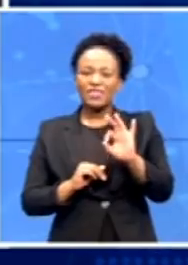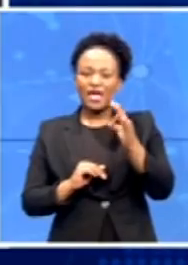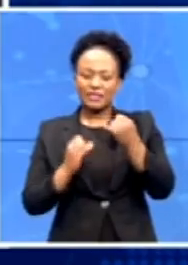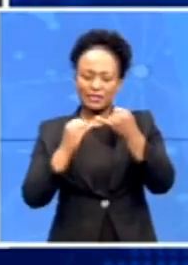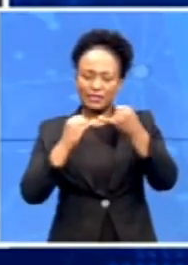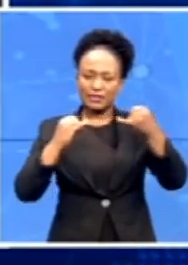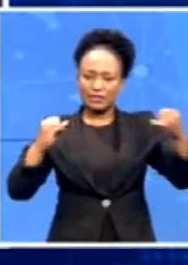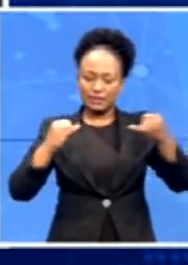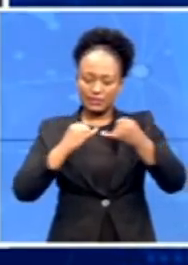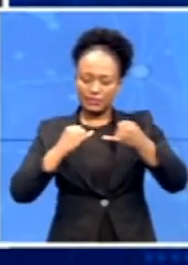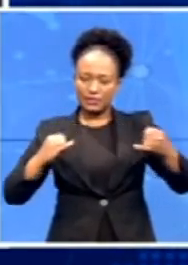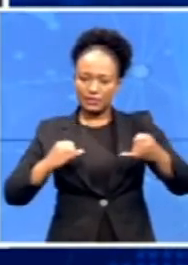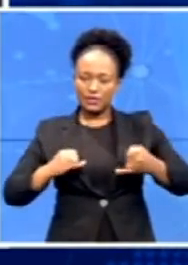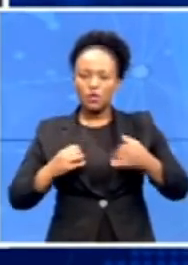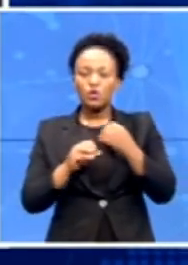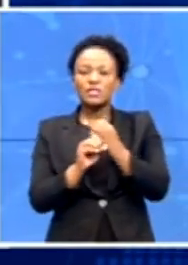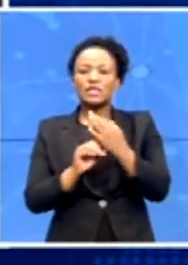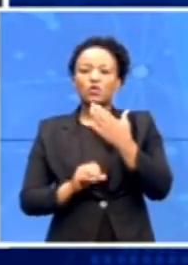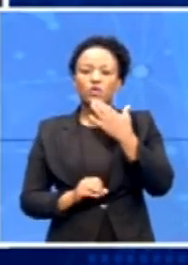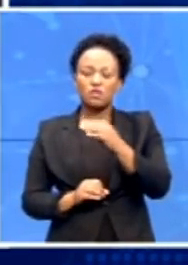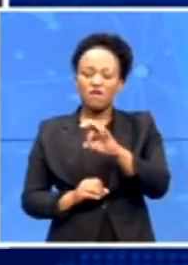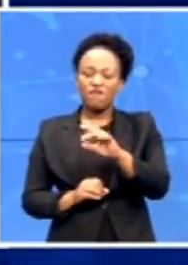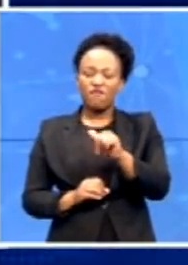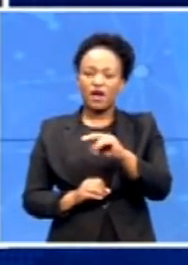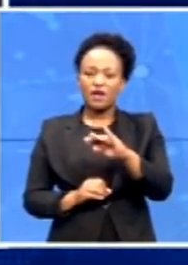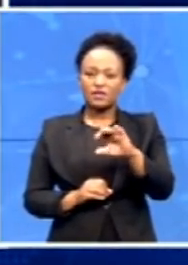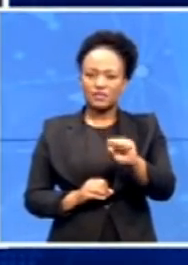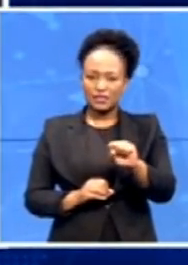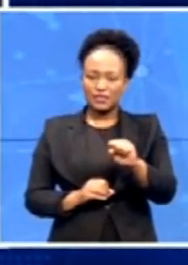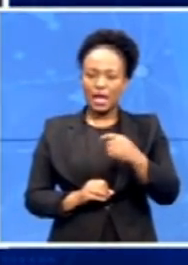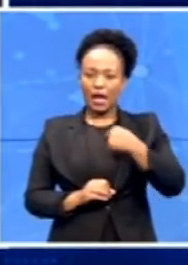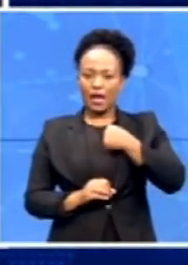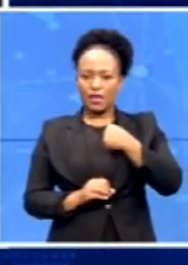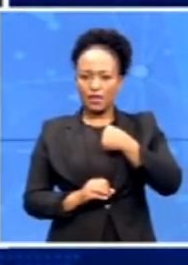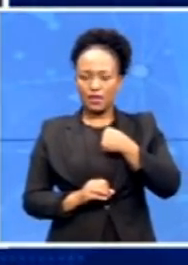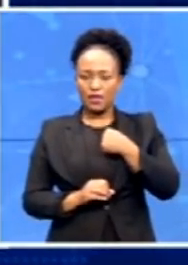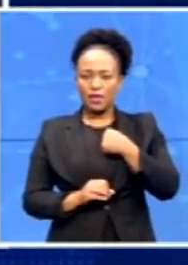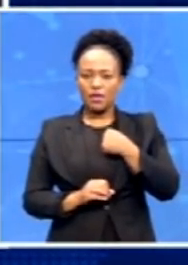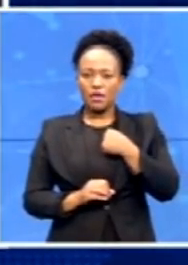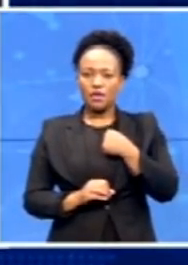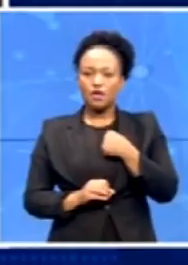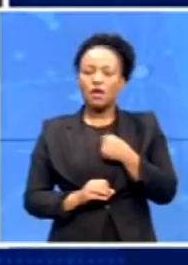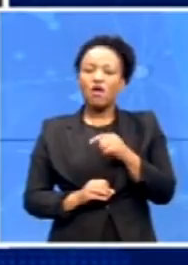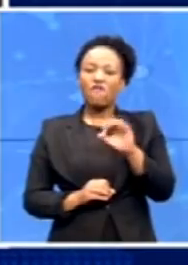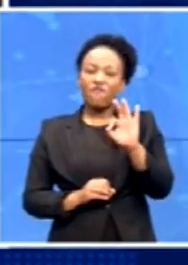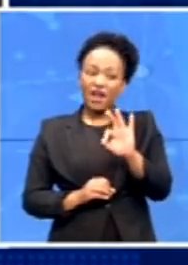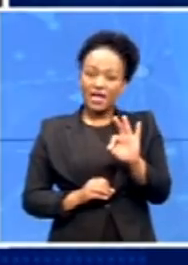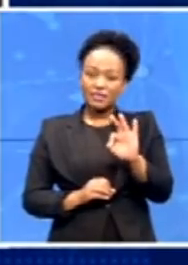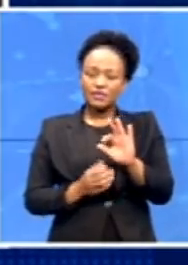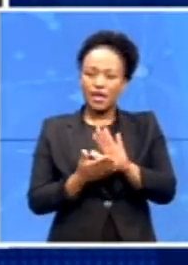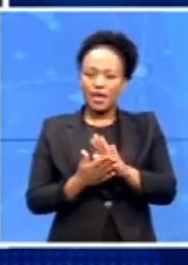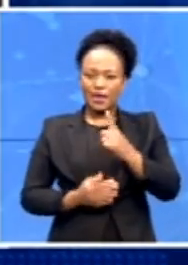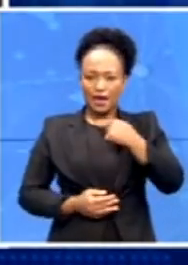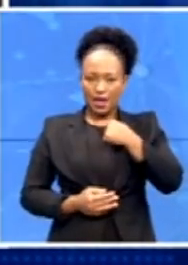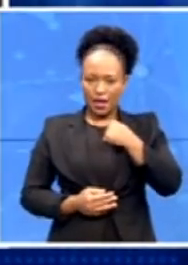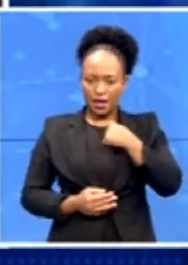I is corrected and amended to read as follows. France and I visited the third house and